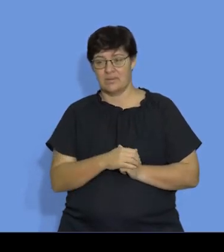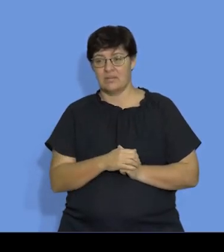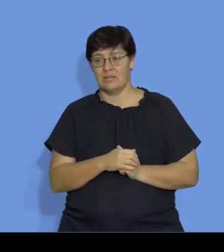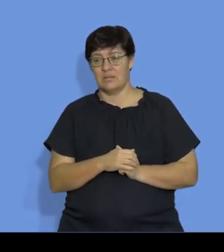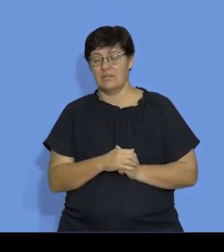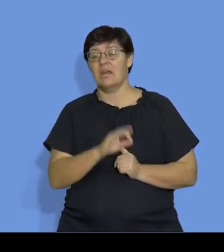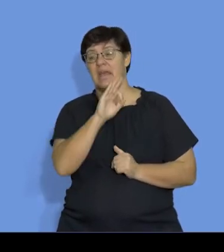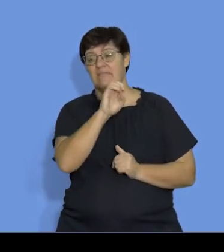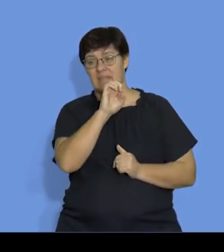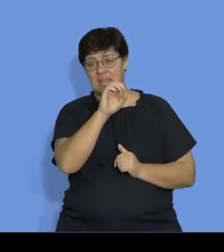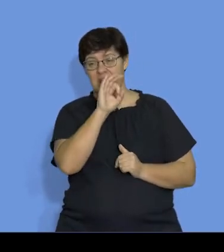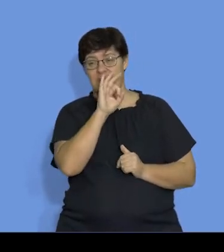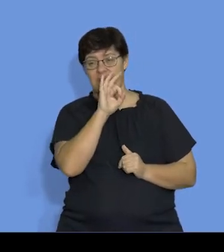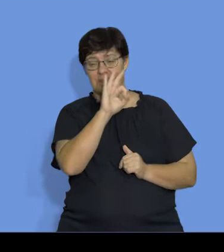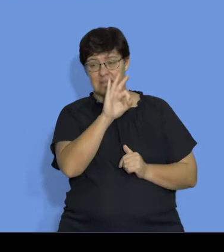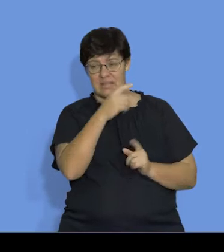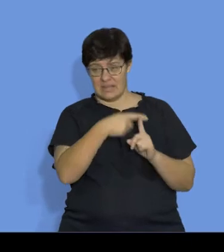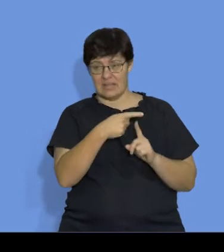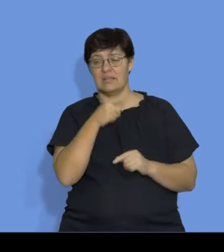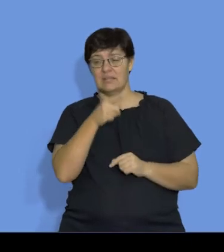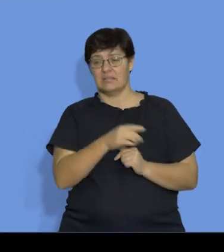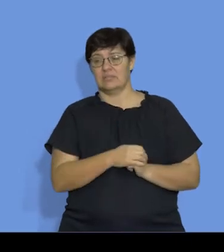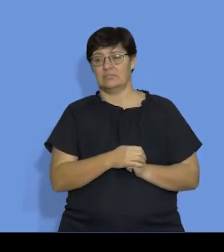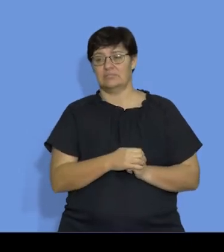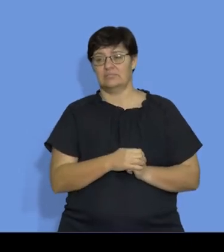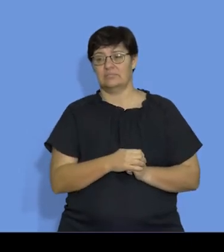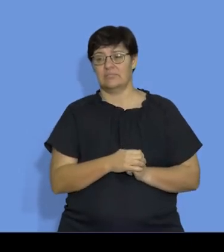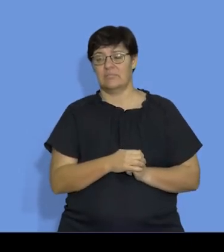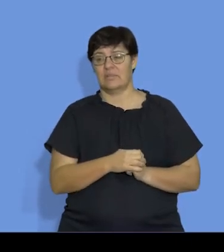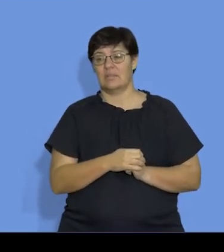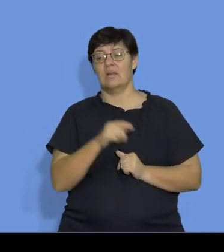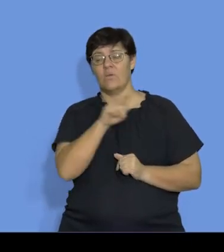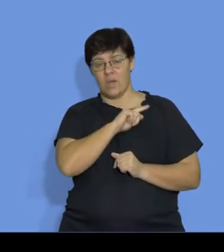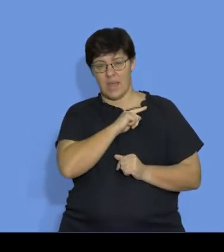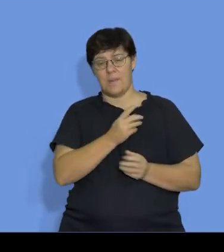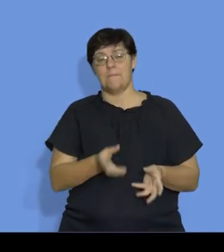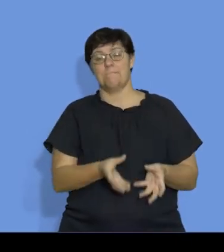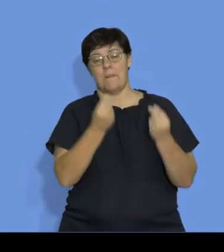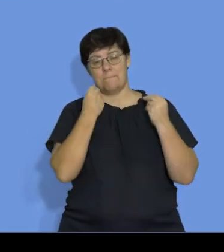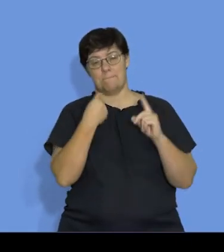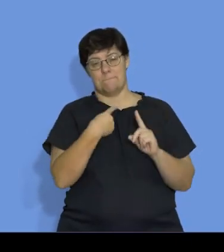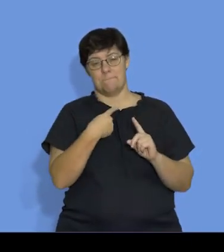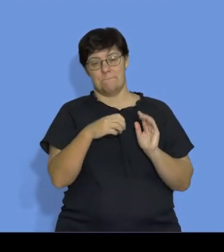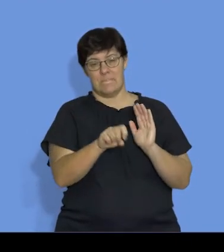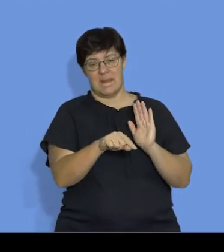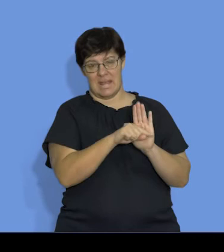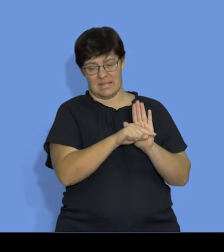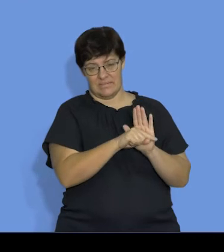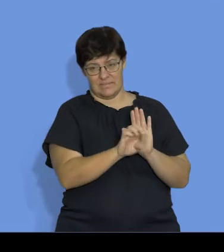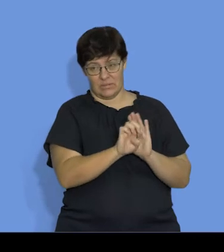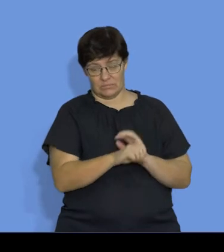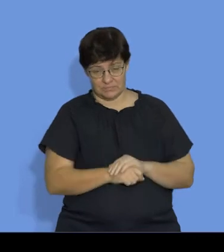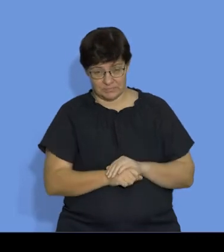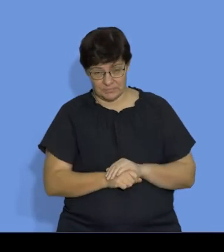ions are the oxidizing agent because it gains electrons. So that's very, very important as well.